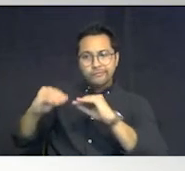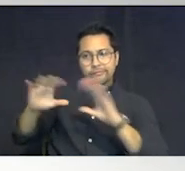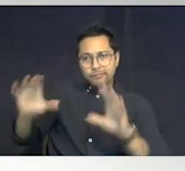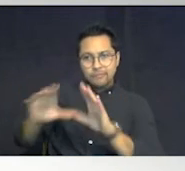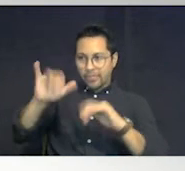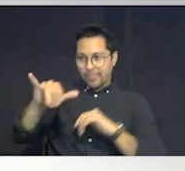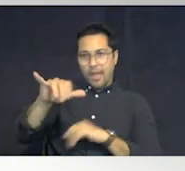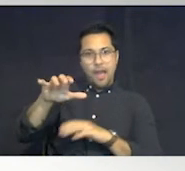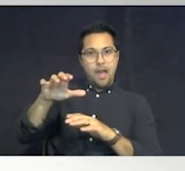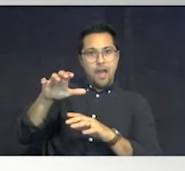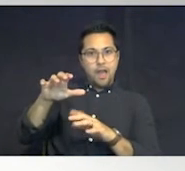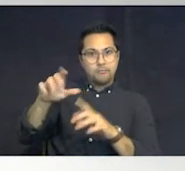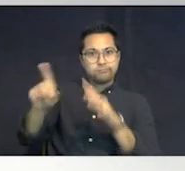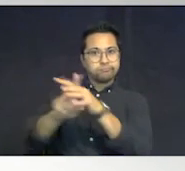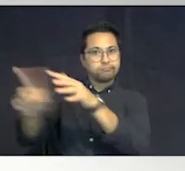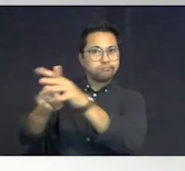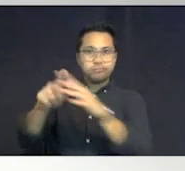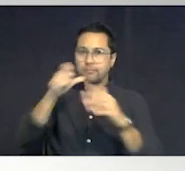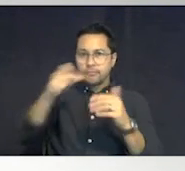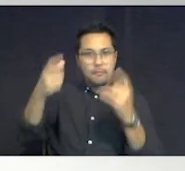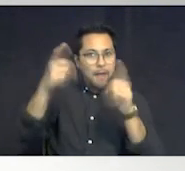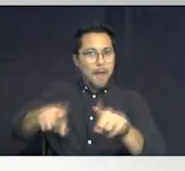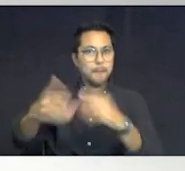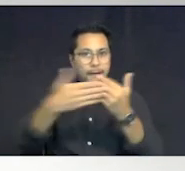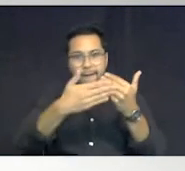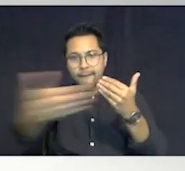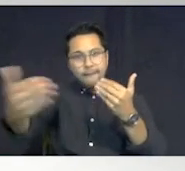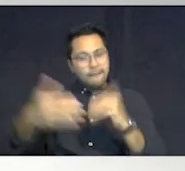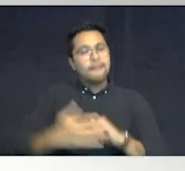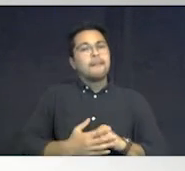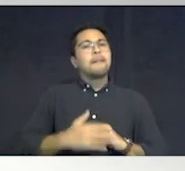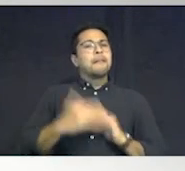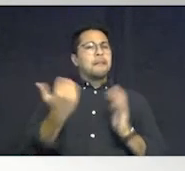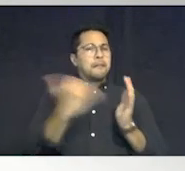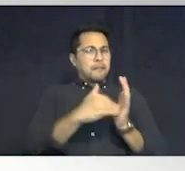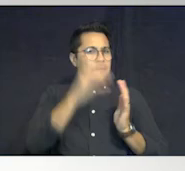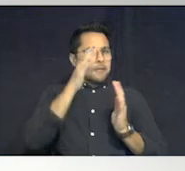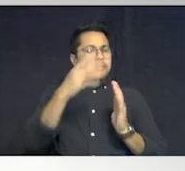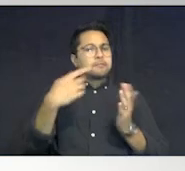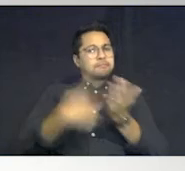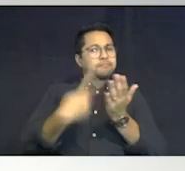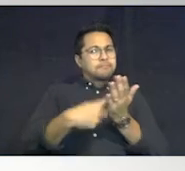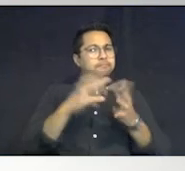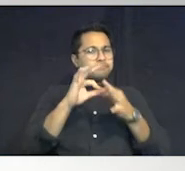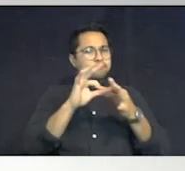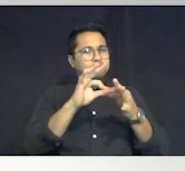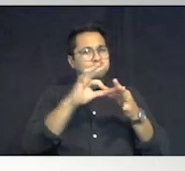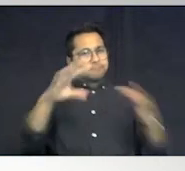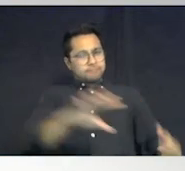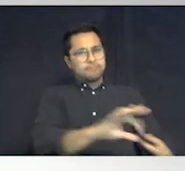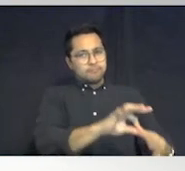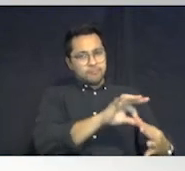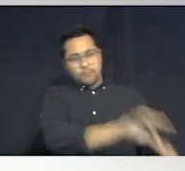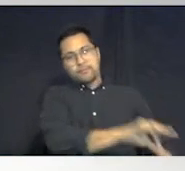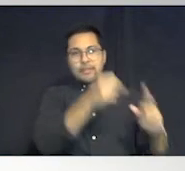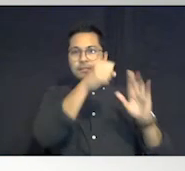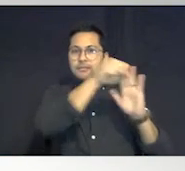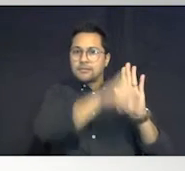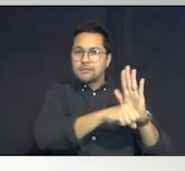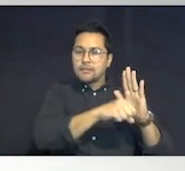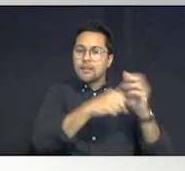occur again. And again, we're going to move and talk a little bit more in depth today about state-sponsored mediation, but this is also a federally